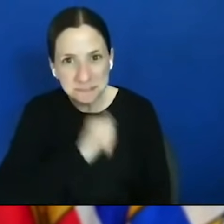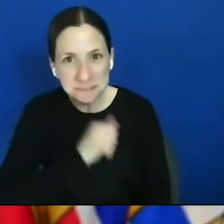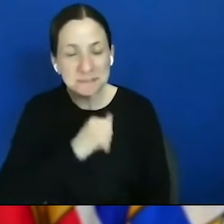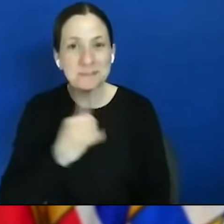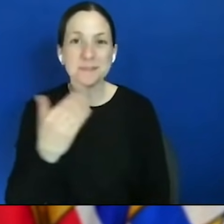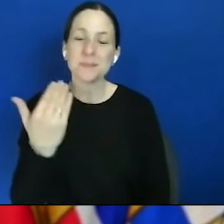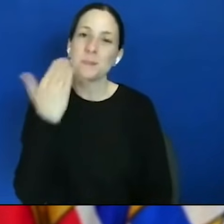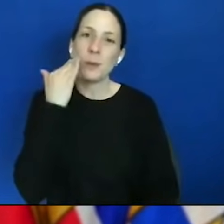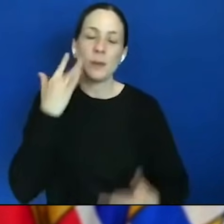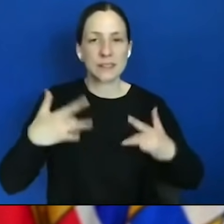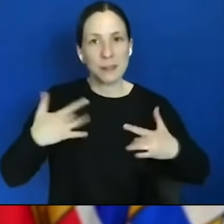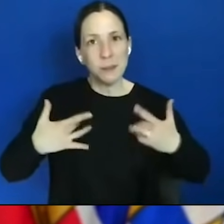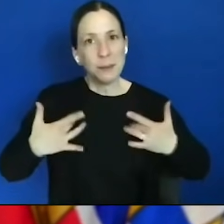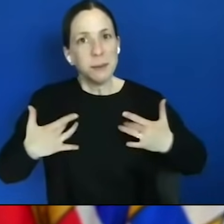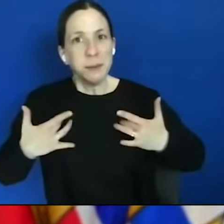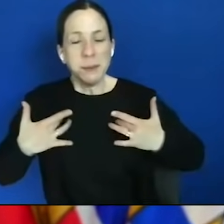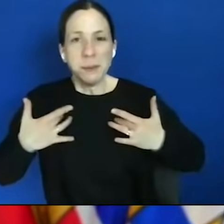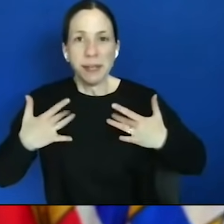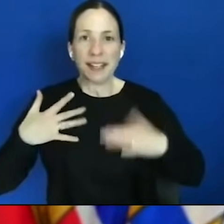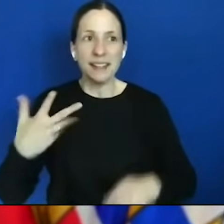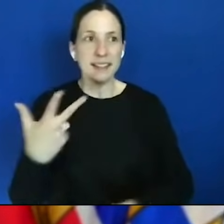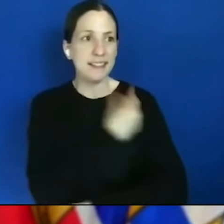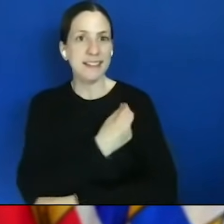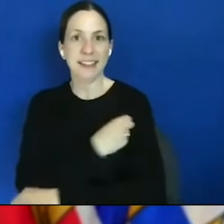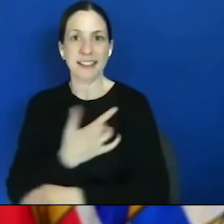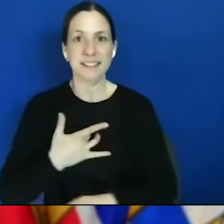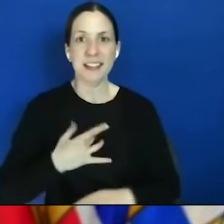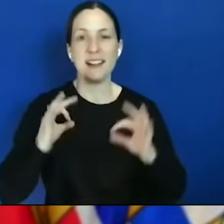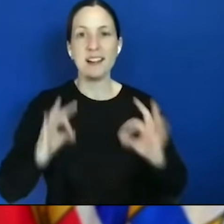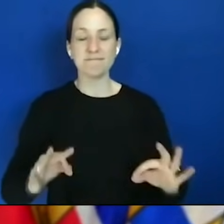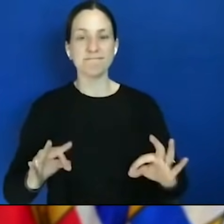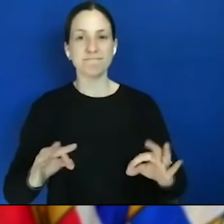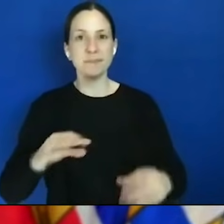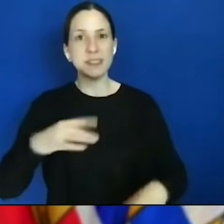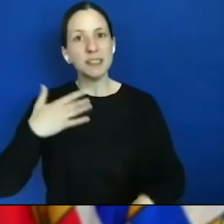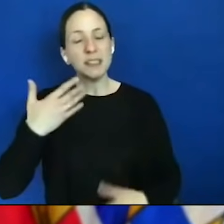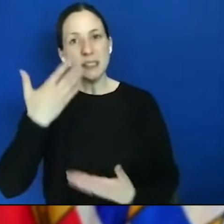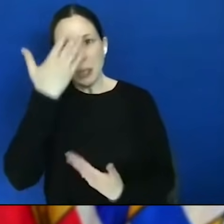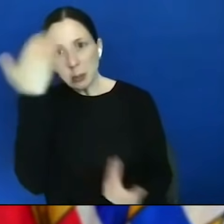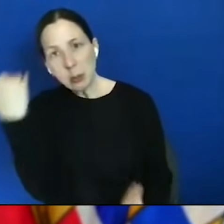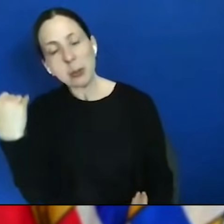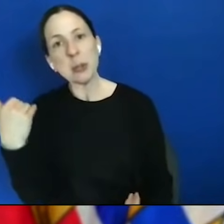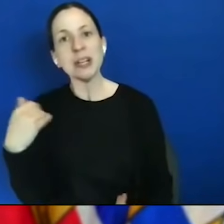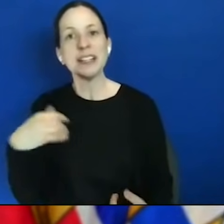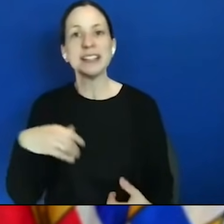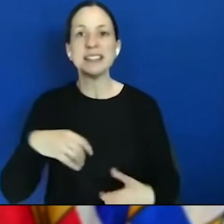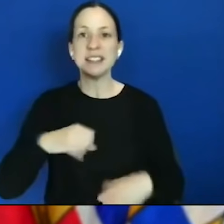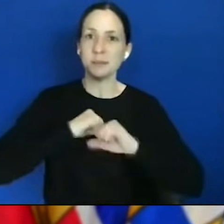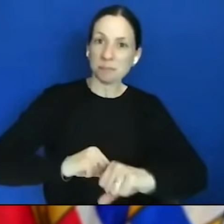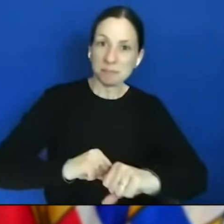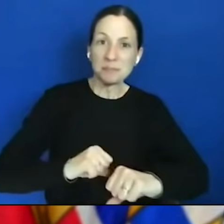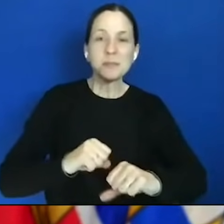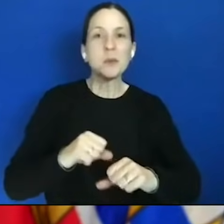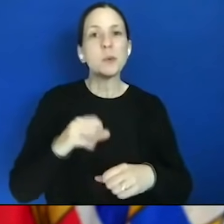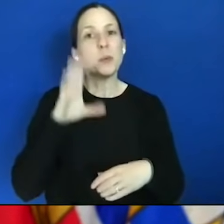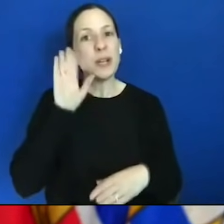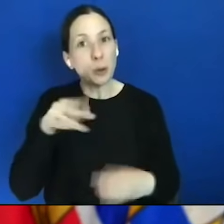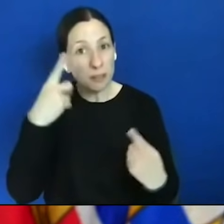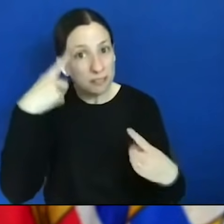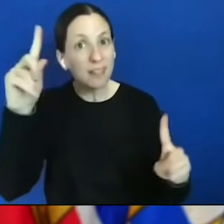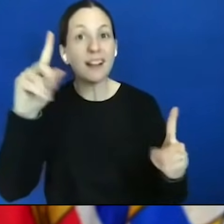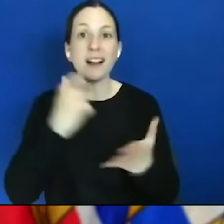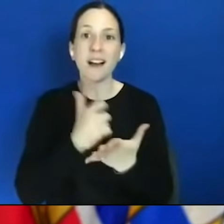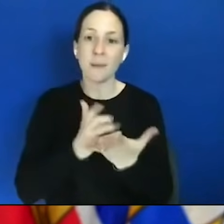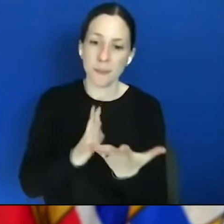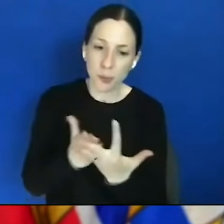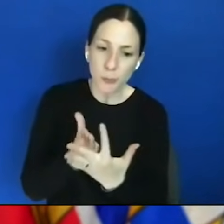how exciting it is to get protected through vaccination. We know how effective these vaccines are and the difference they're making in us getting